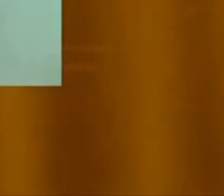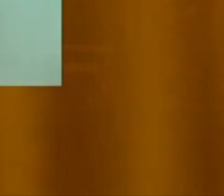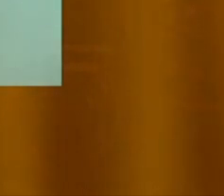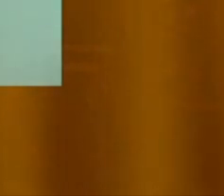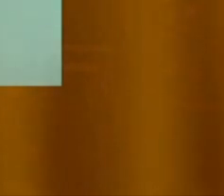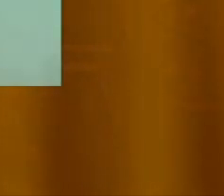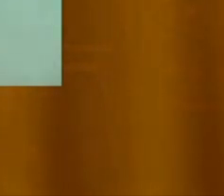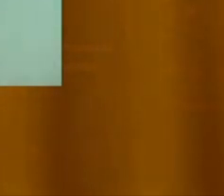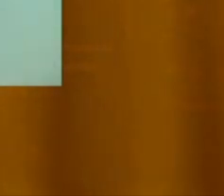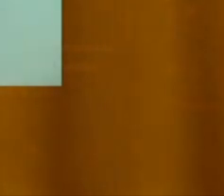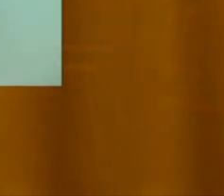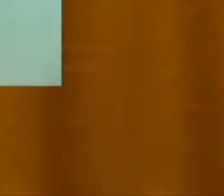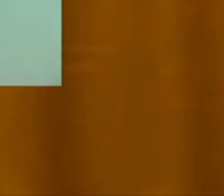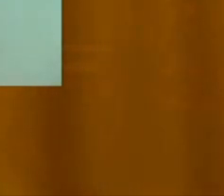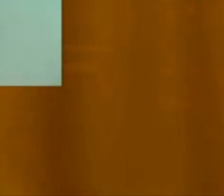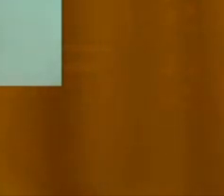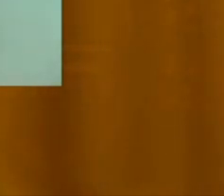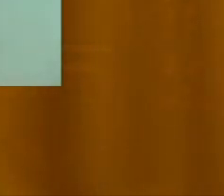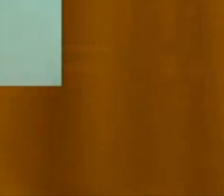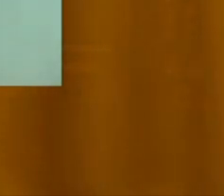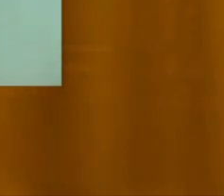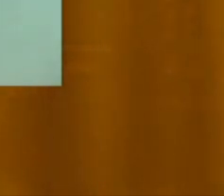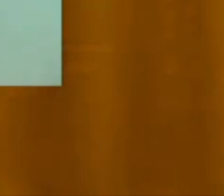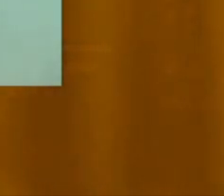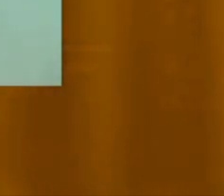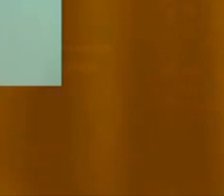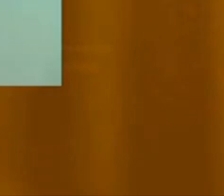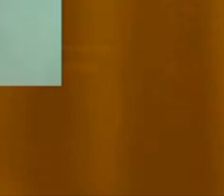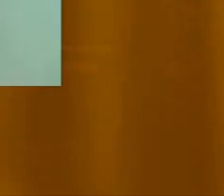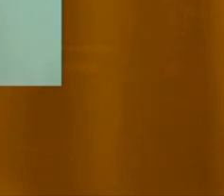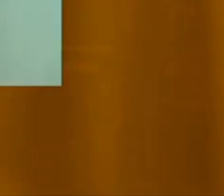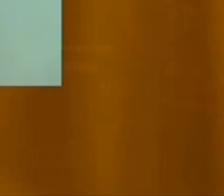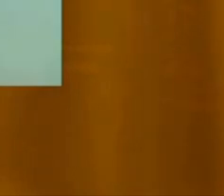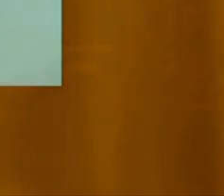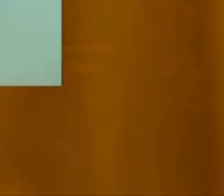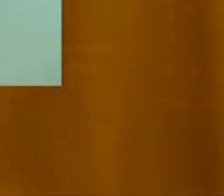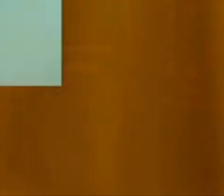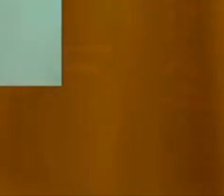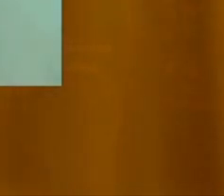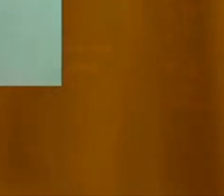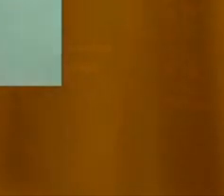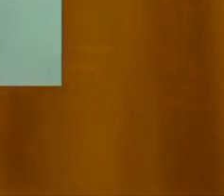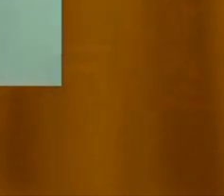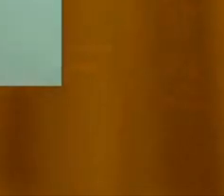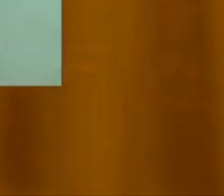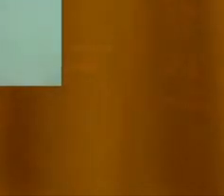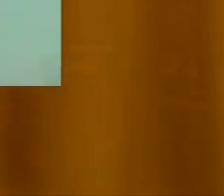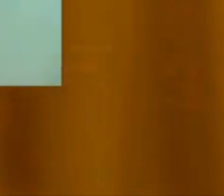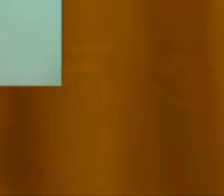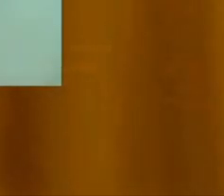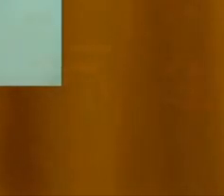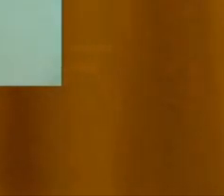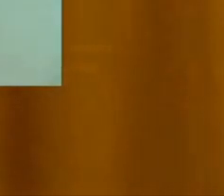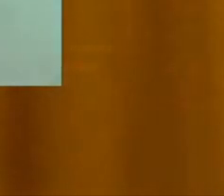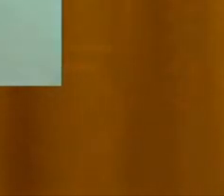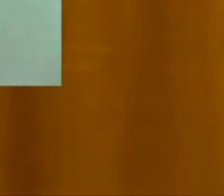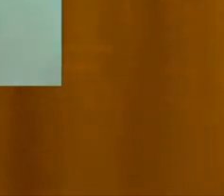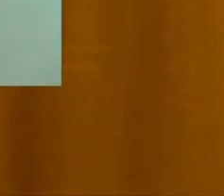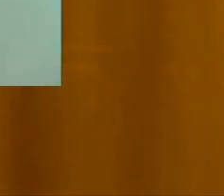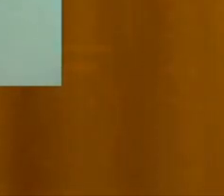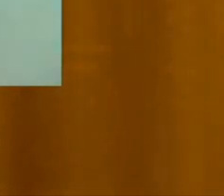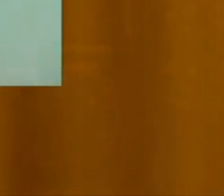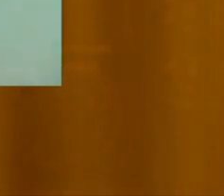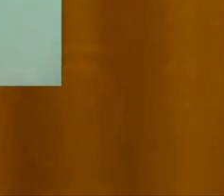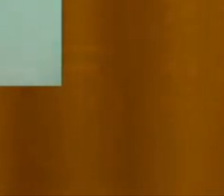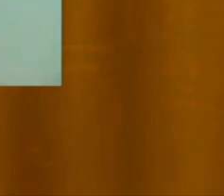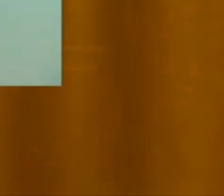I Can Read imprint of HarperCollins Books and illustrated by Nina Mata. I am